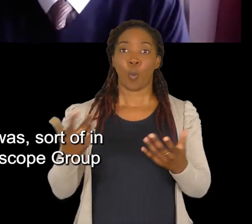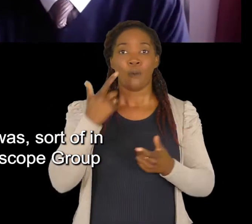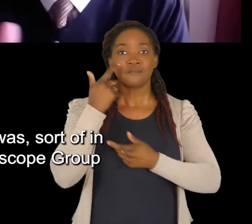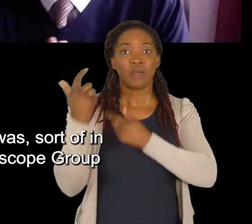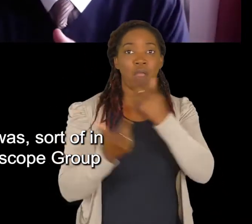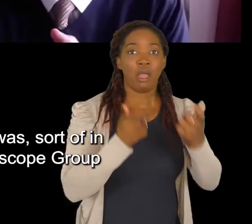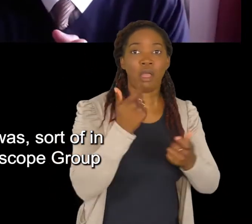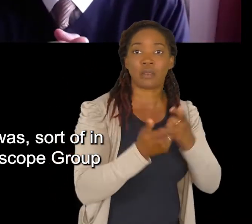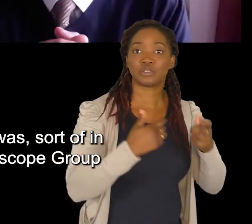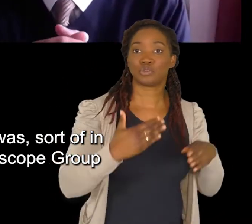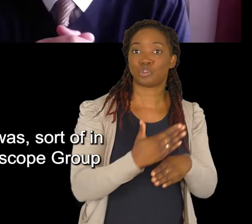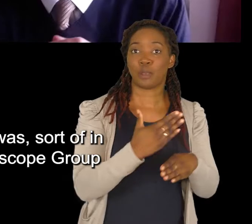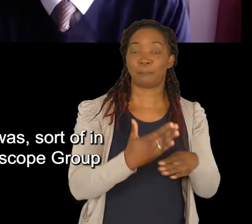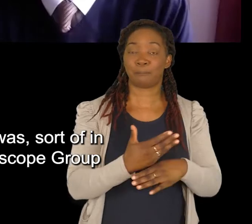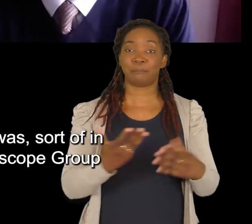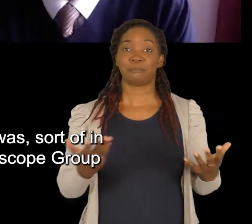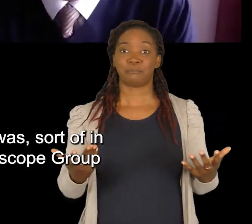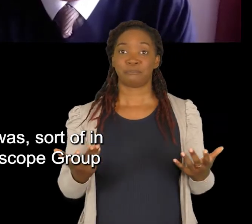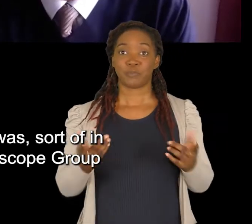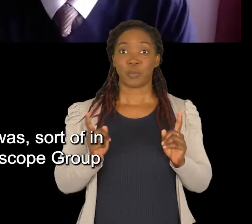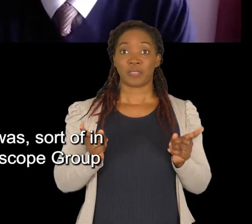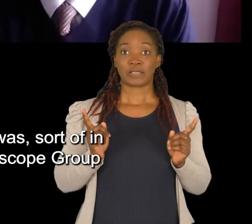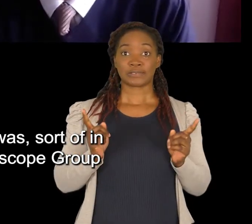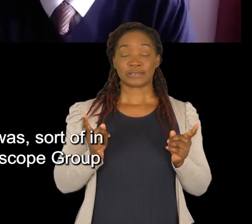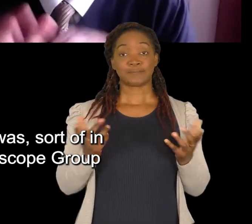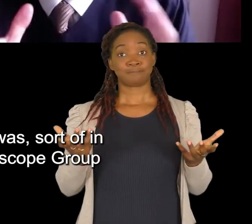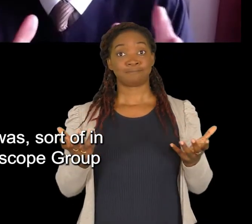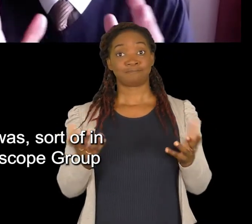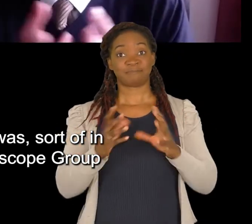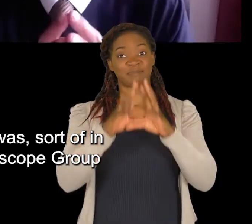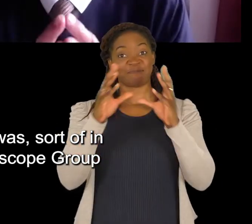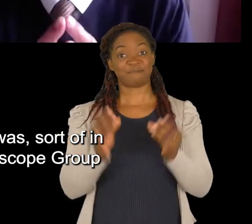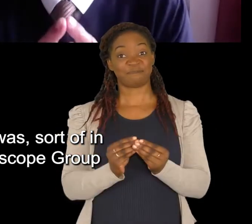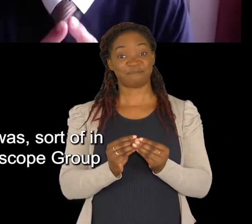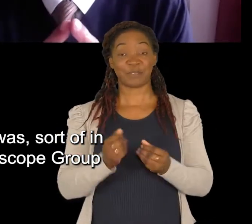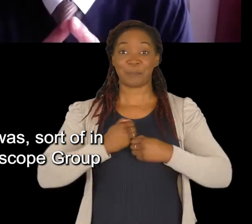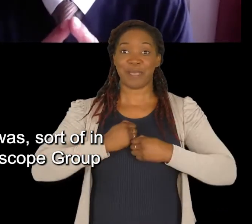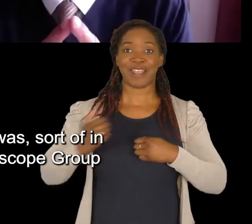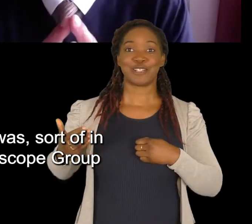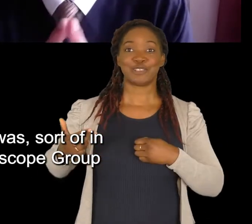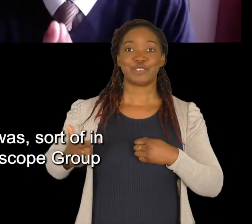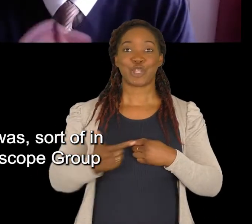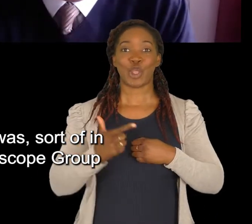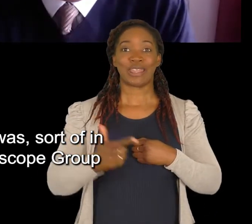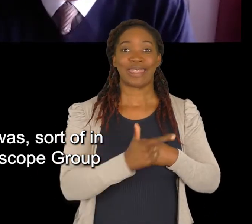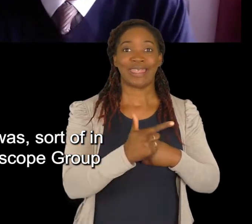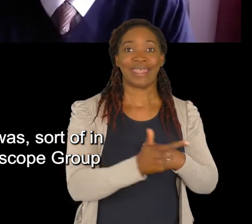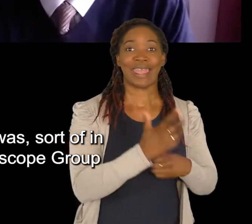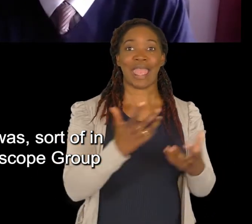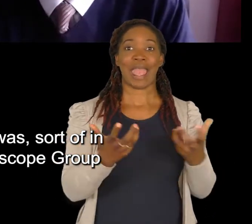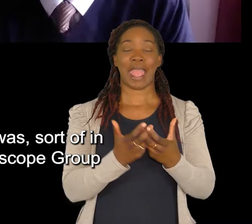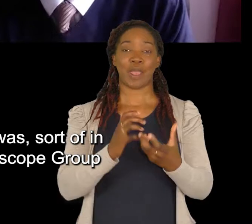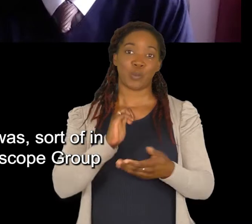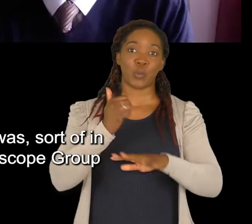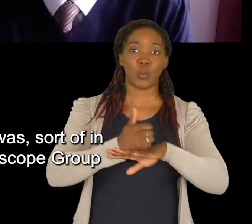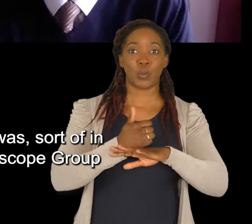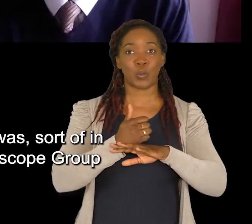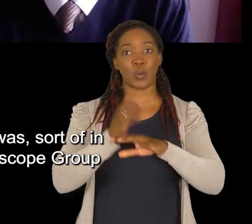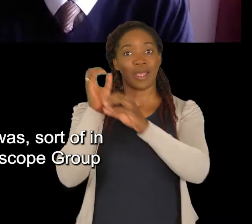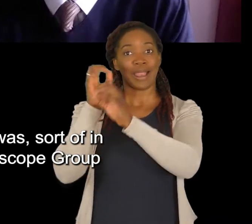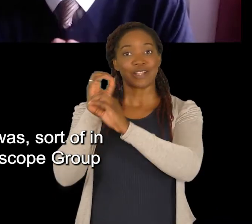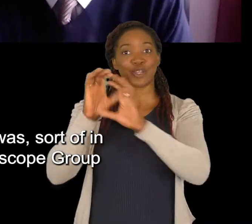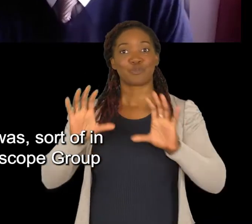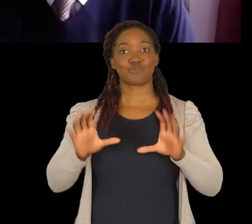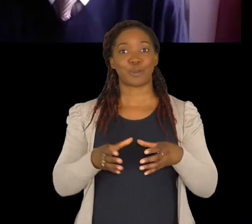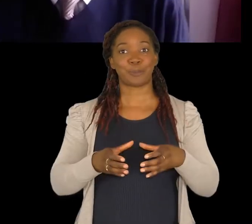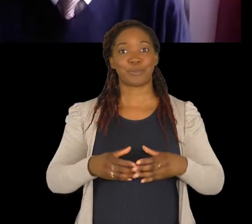help them to find employment. So that was sort of in a nutshell, Rosa, my journey into how I got to